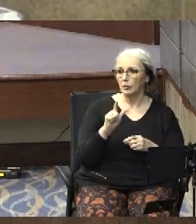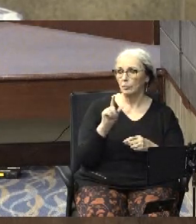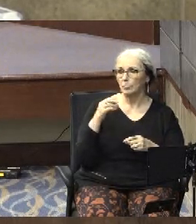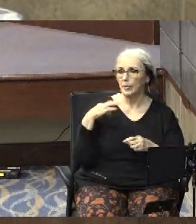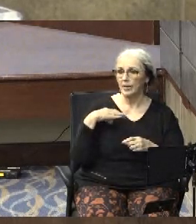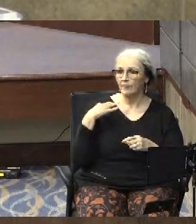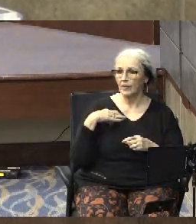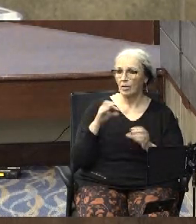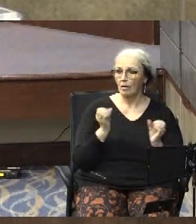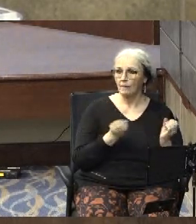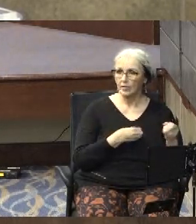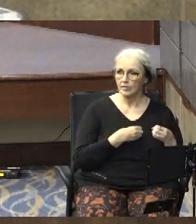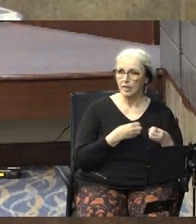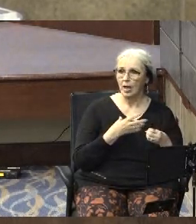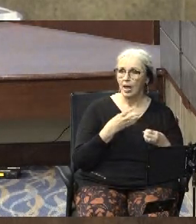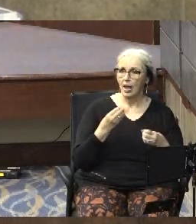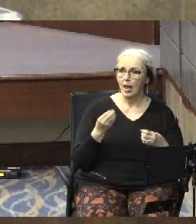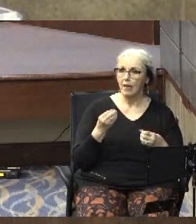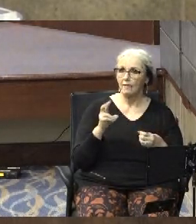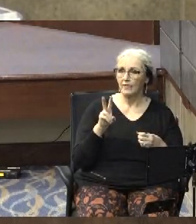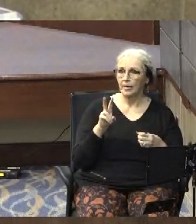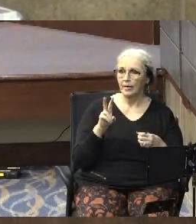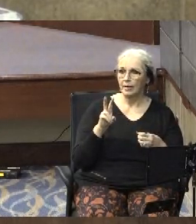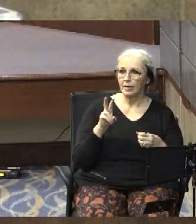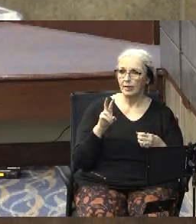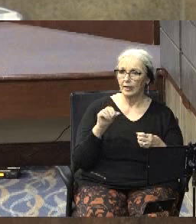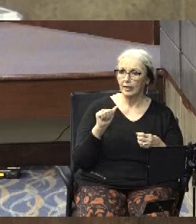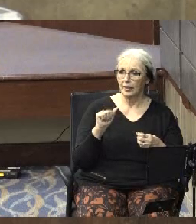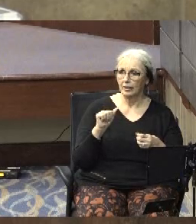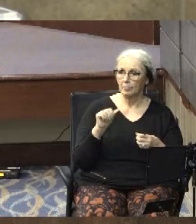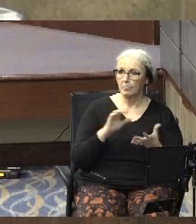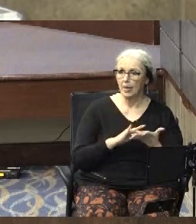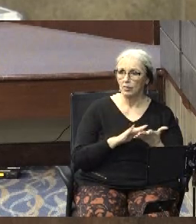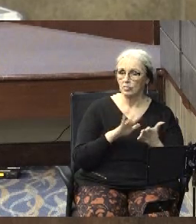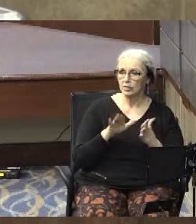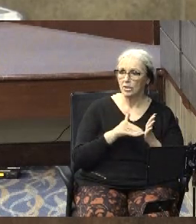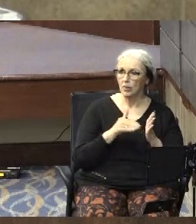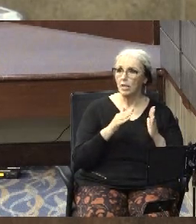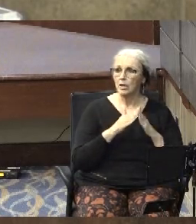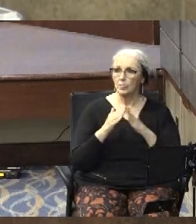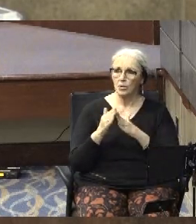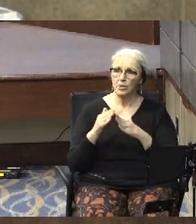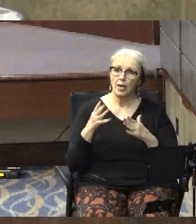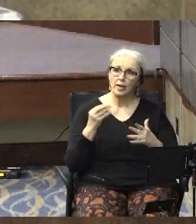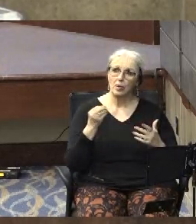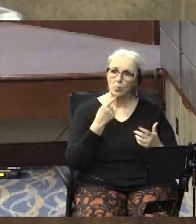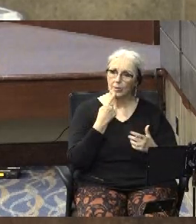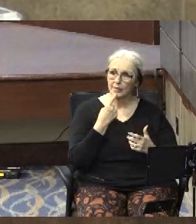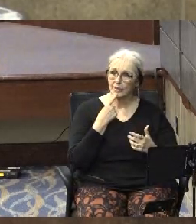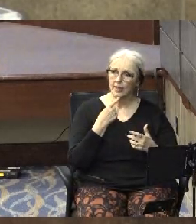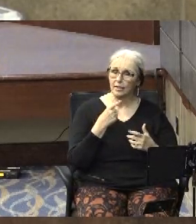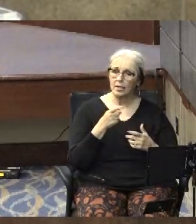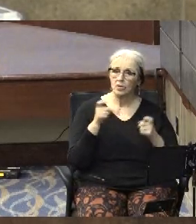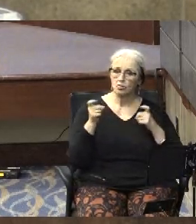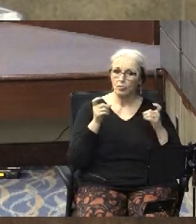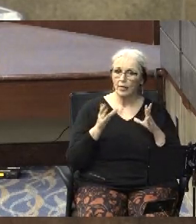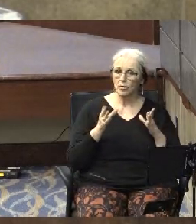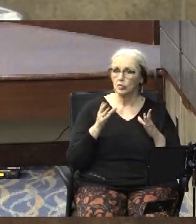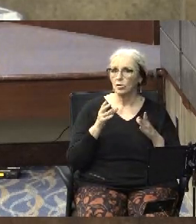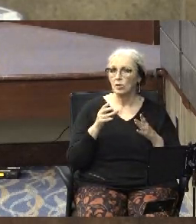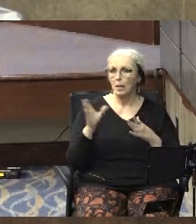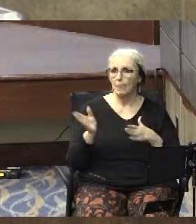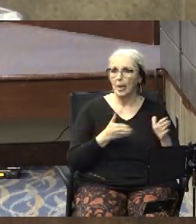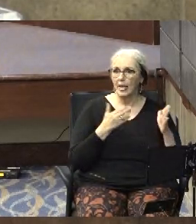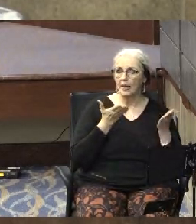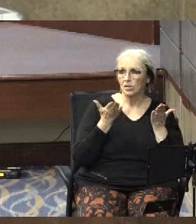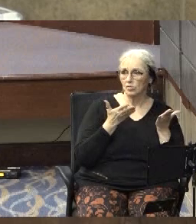Miller VA Medical Center in our community. I wanted to give a shout out to our Director of Planning